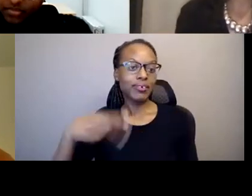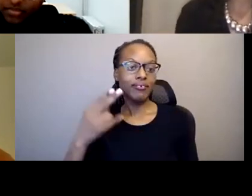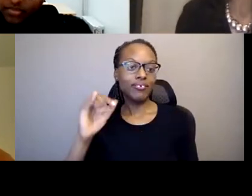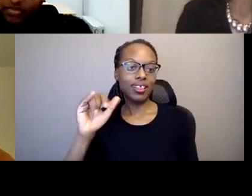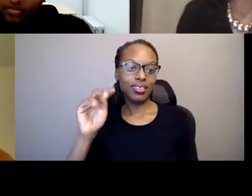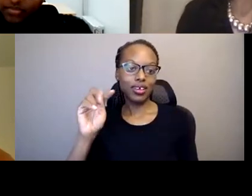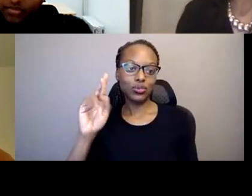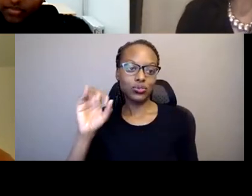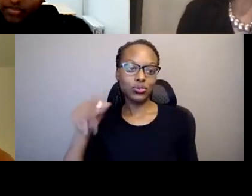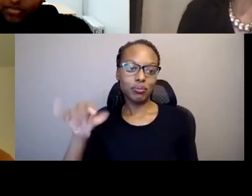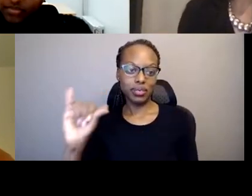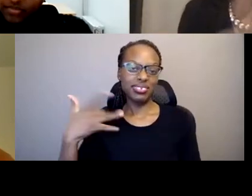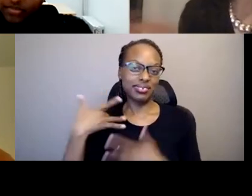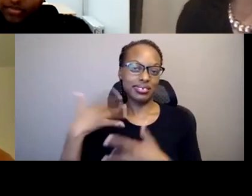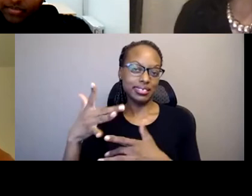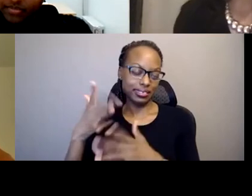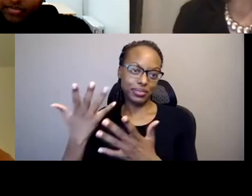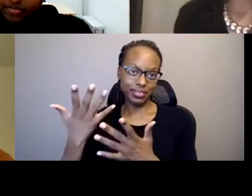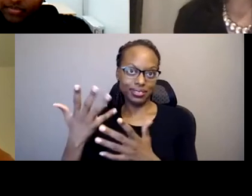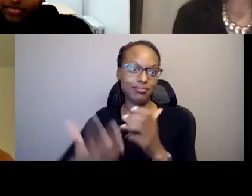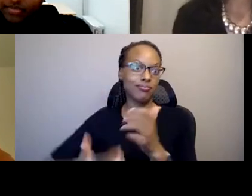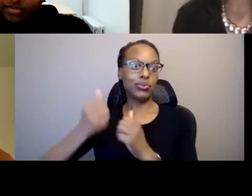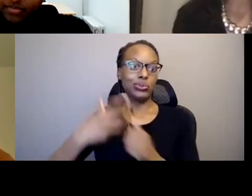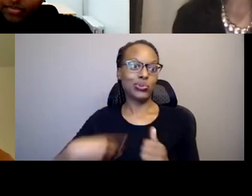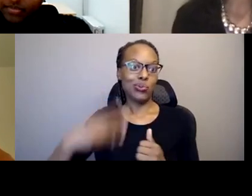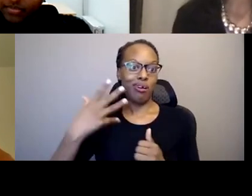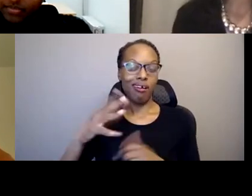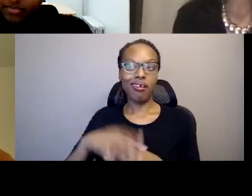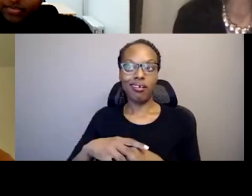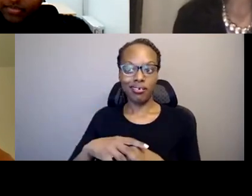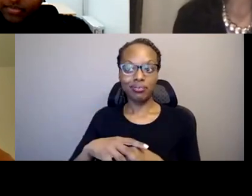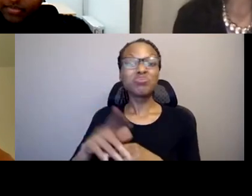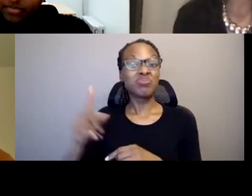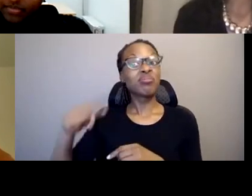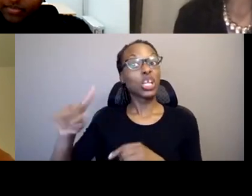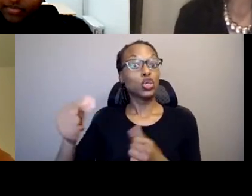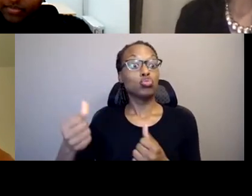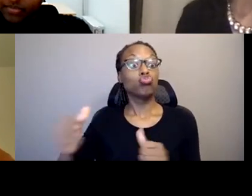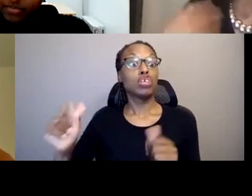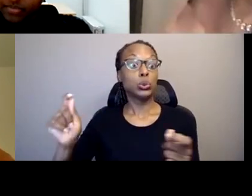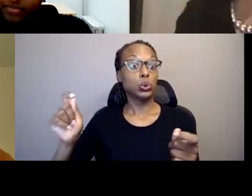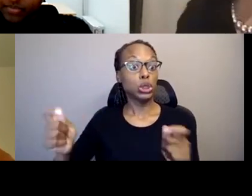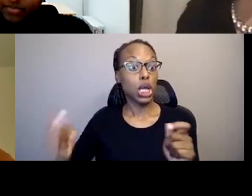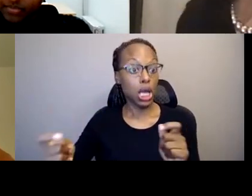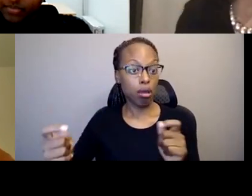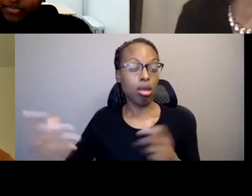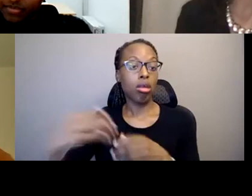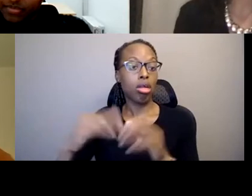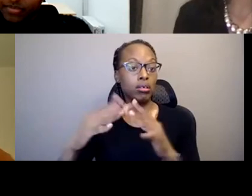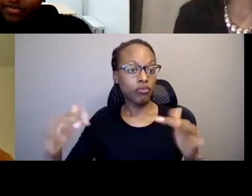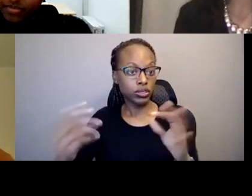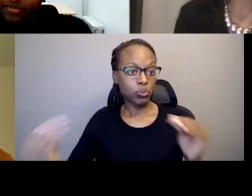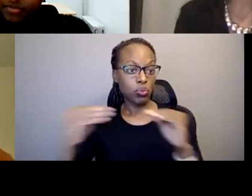and that also is working through its own diversity and diversification efforts. So in terms of thinking about who you might be interfacing with